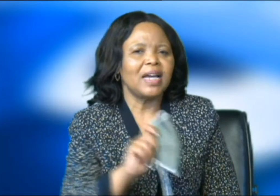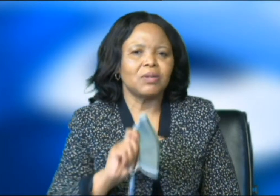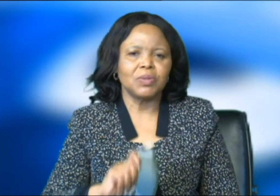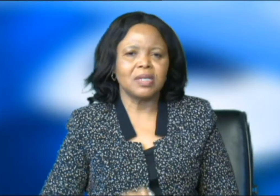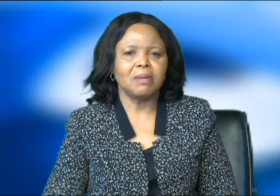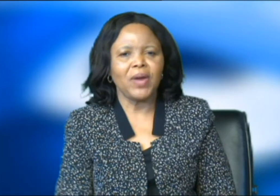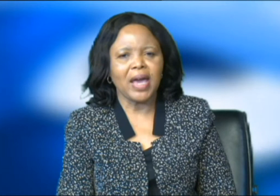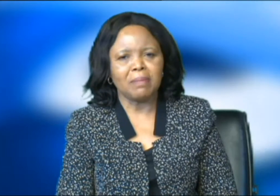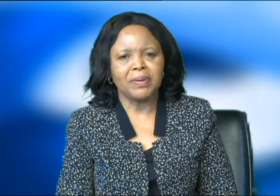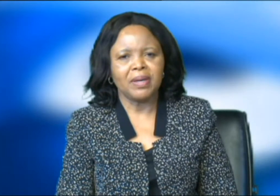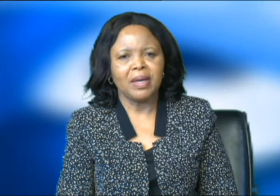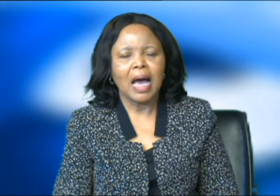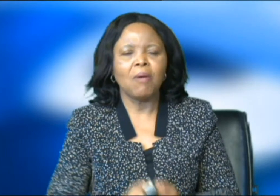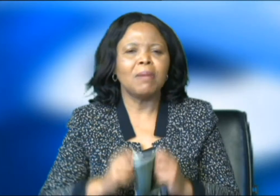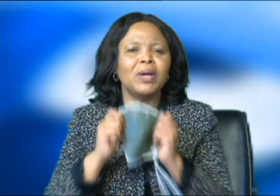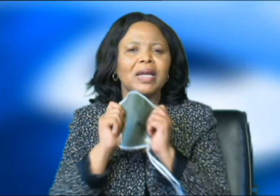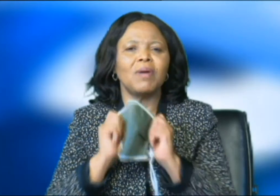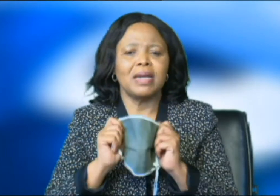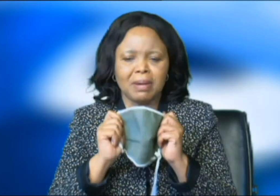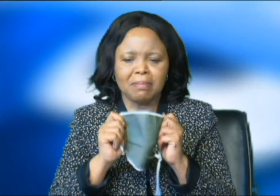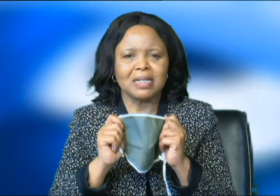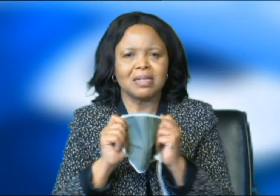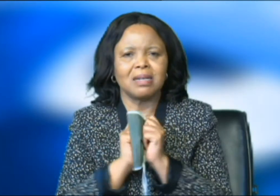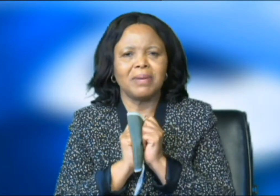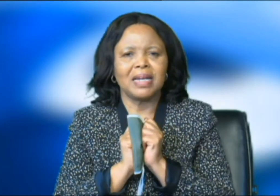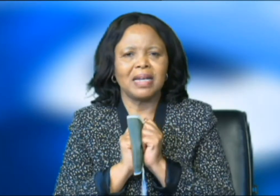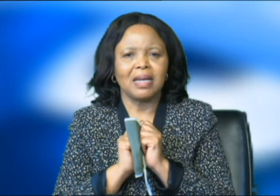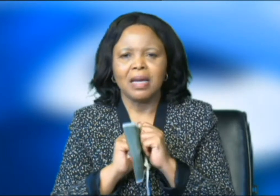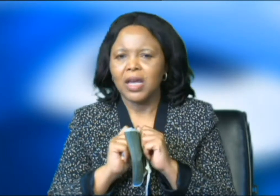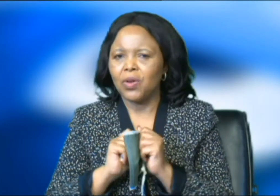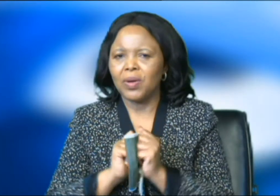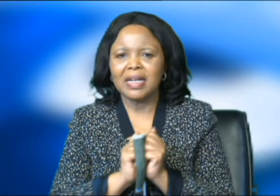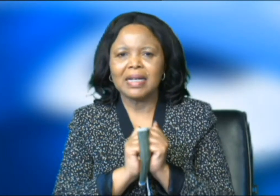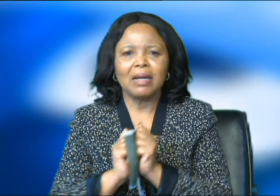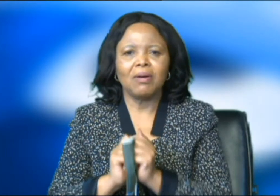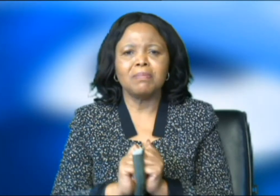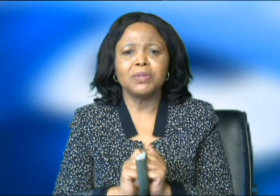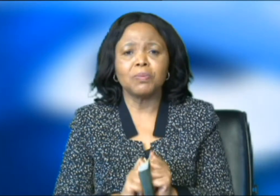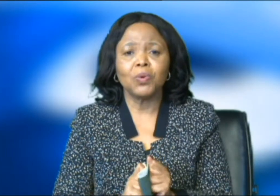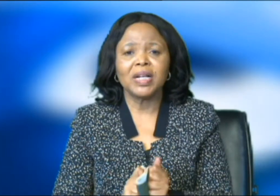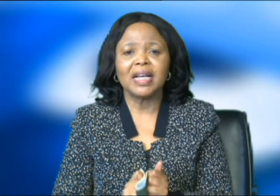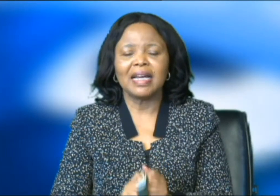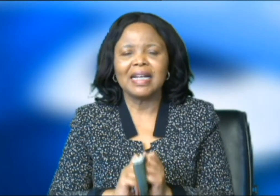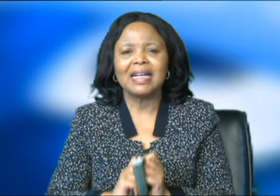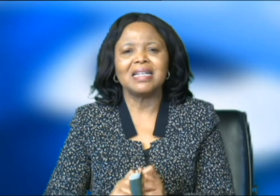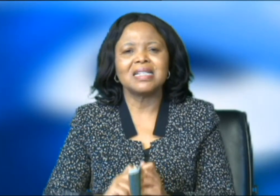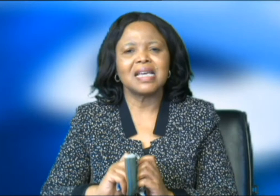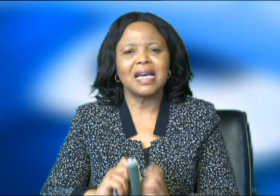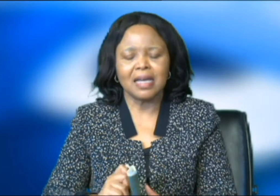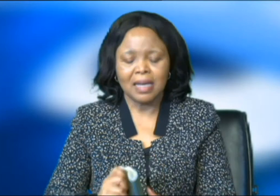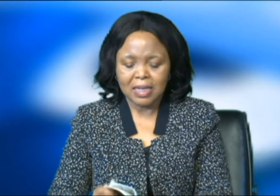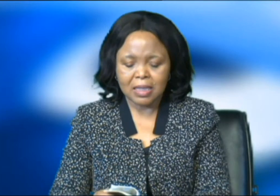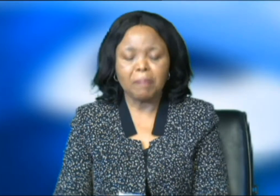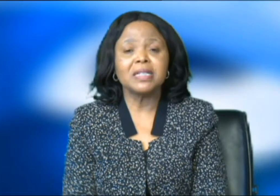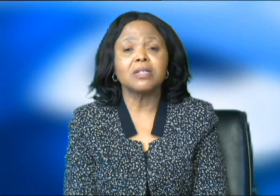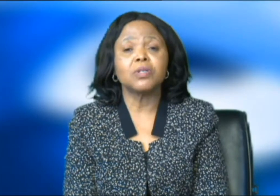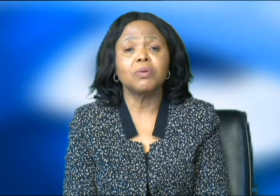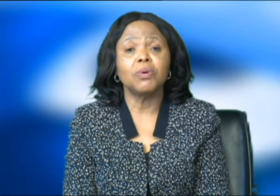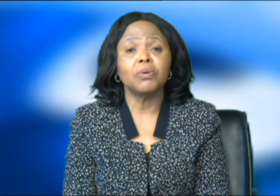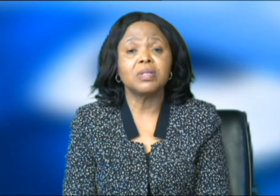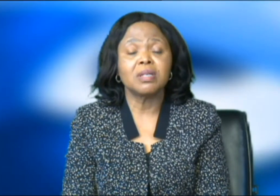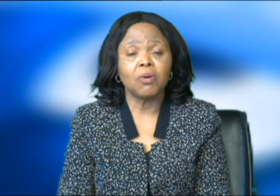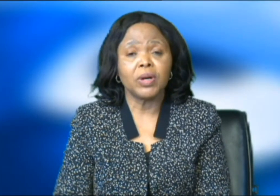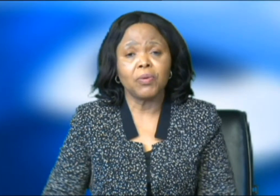imask longayadi ukuthi ibuyaphi awabolekwana ema mask nebekunene ngiyona ndlela yokuhambisa umkhuhlane ngendlela lesingeke